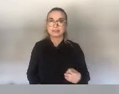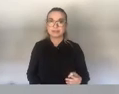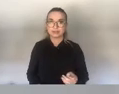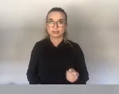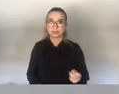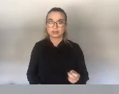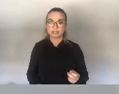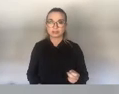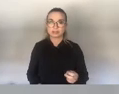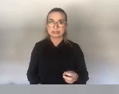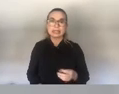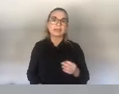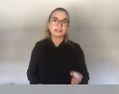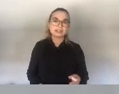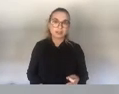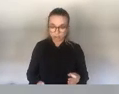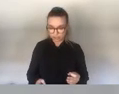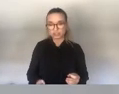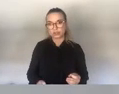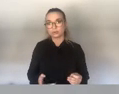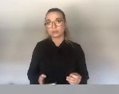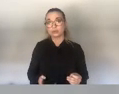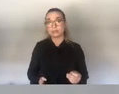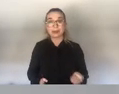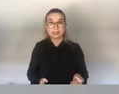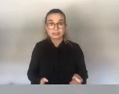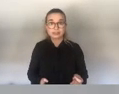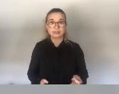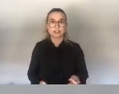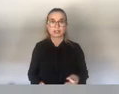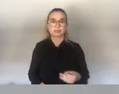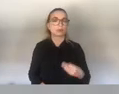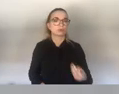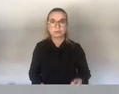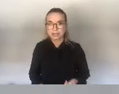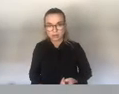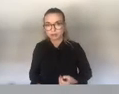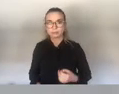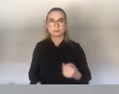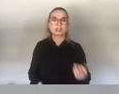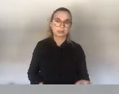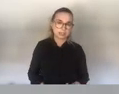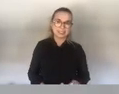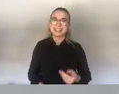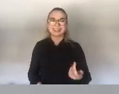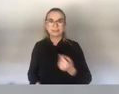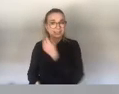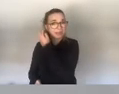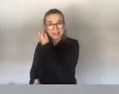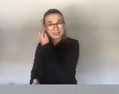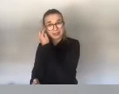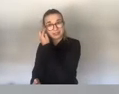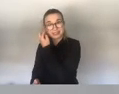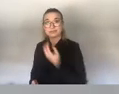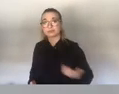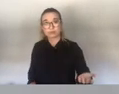maintain veteran clients. And this is largely due to barriers such as poor treatment outcomes, stigma, and the fact